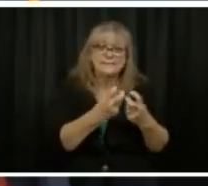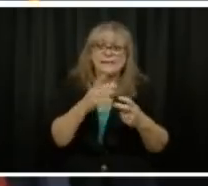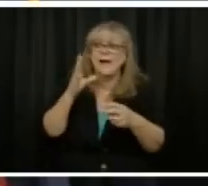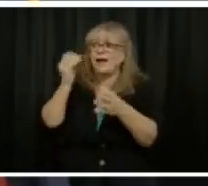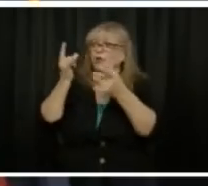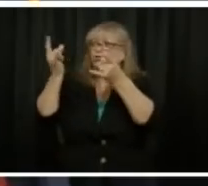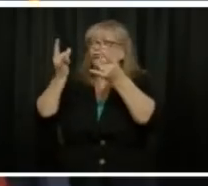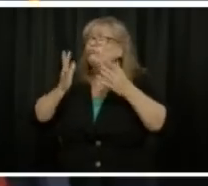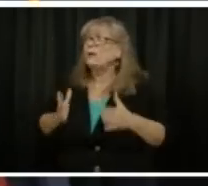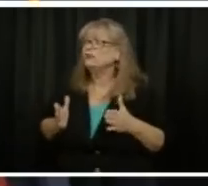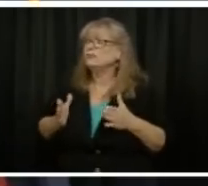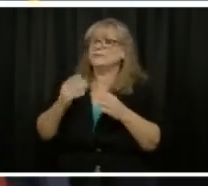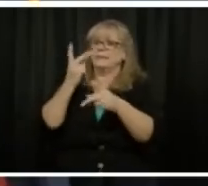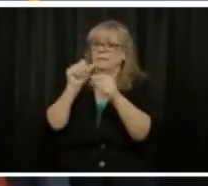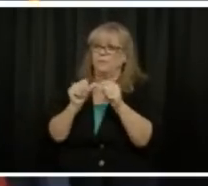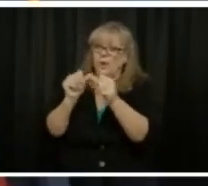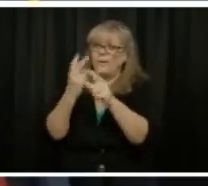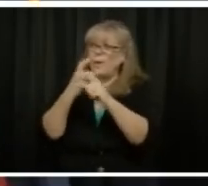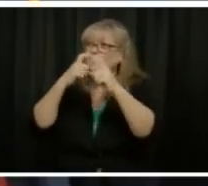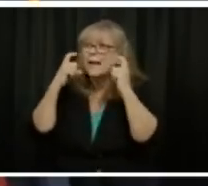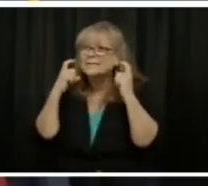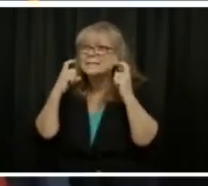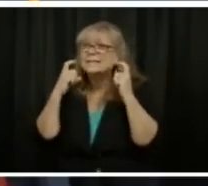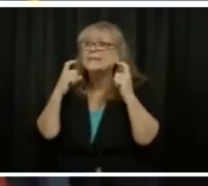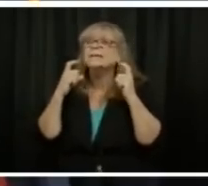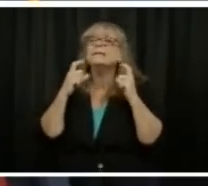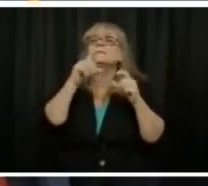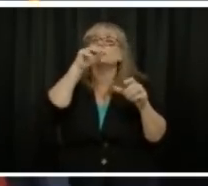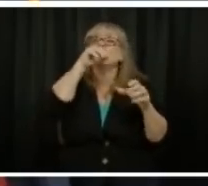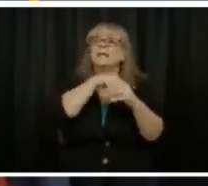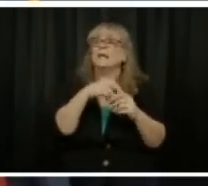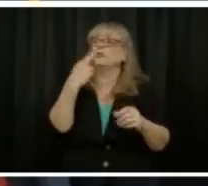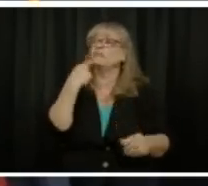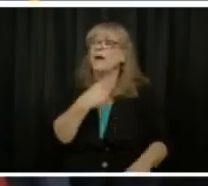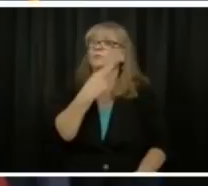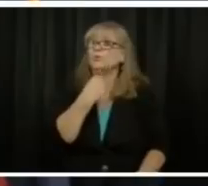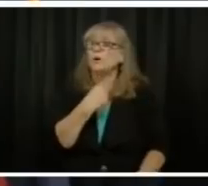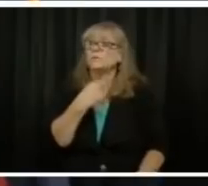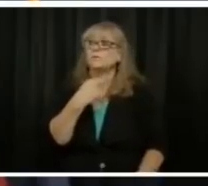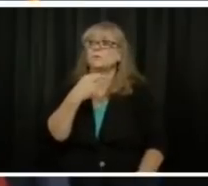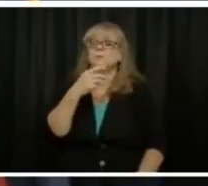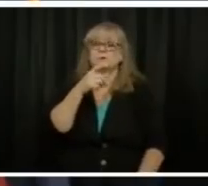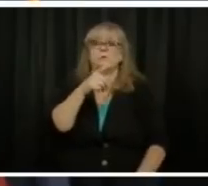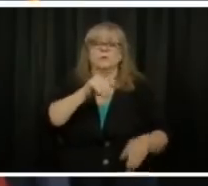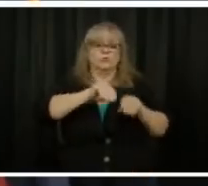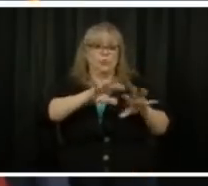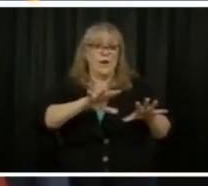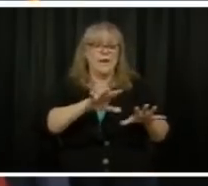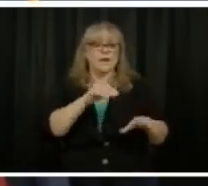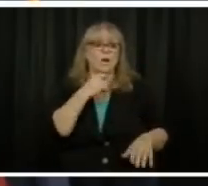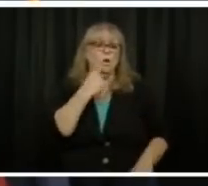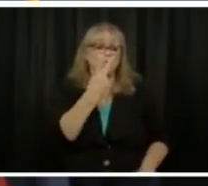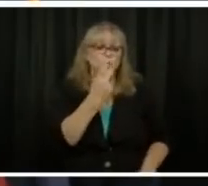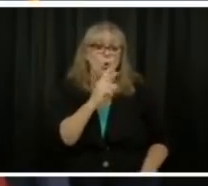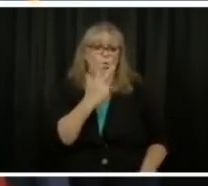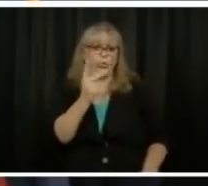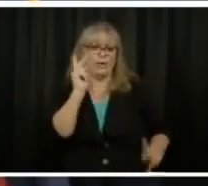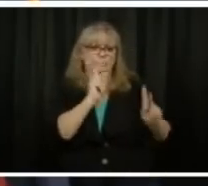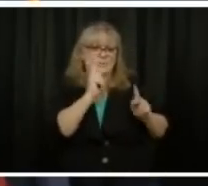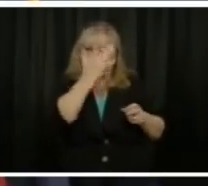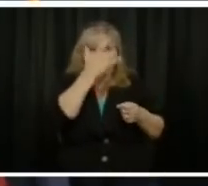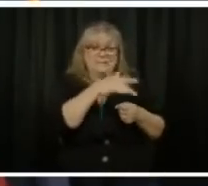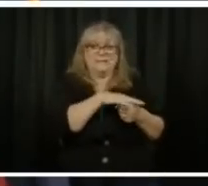these restaurant outbreaks is that it's 2 or 3 people. Now that sounds, oh my gosh, it's 2 or 3 people. That's actually good news, because if